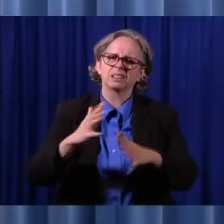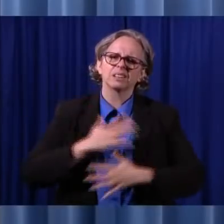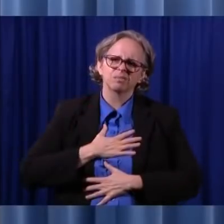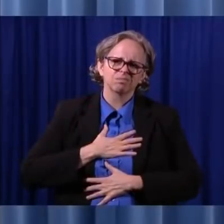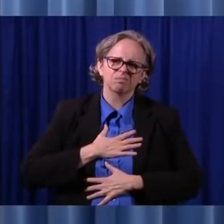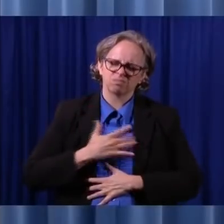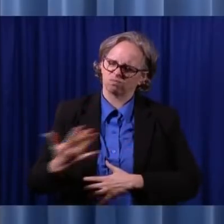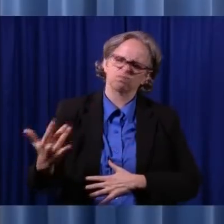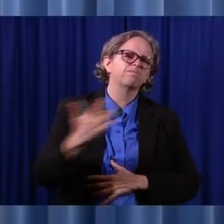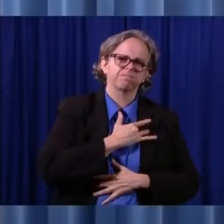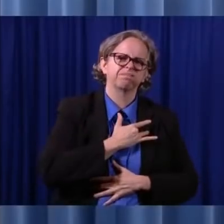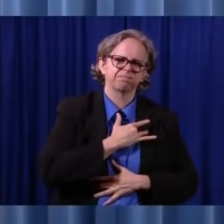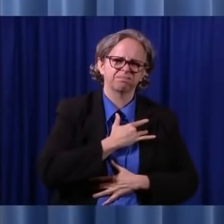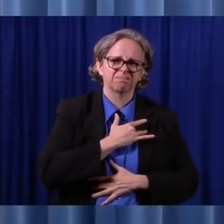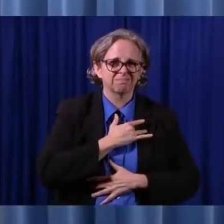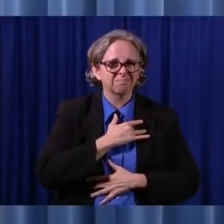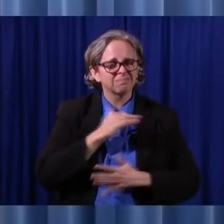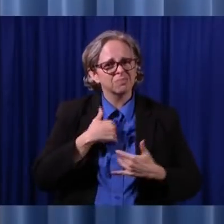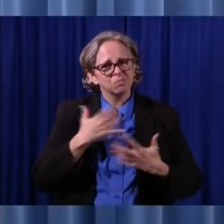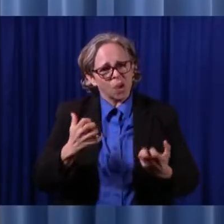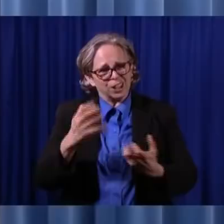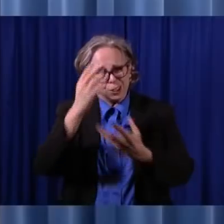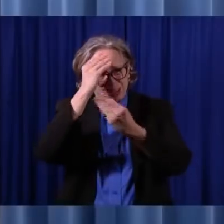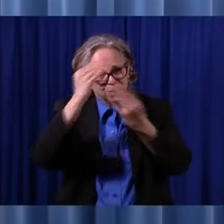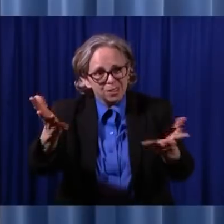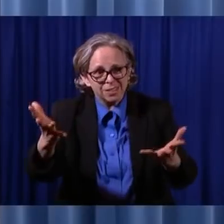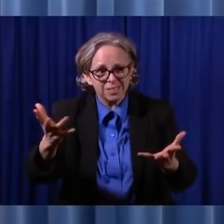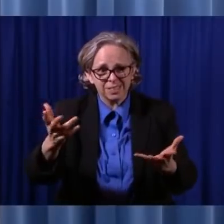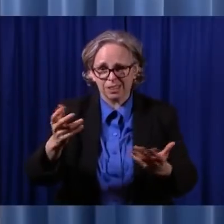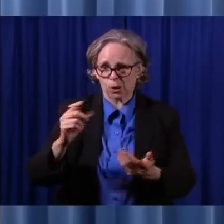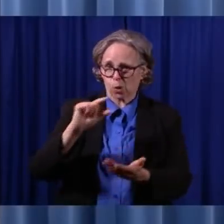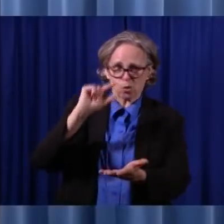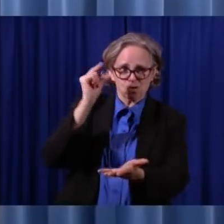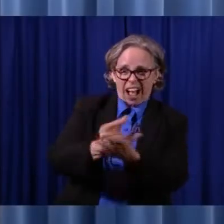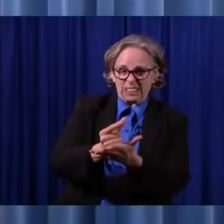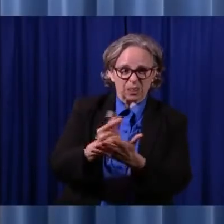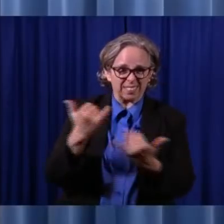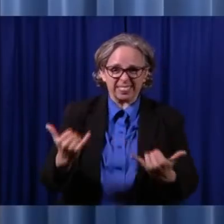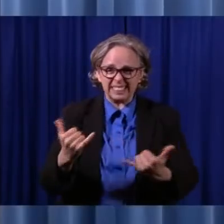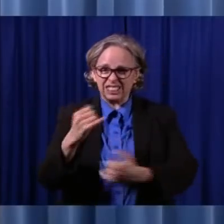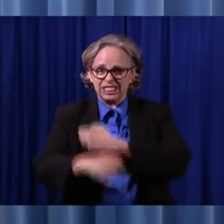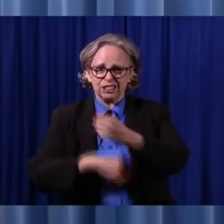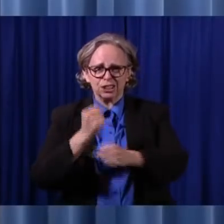we're proud of all those who graduated this year, and we're proud.